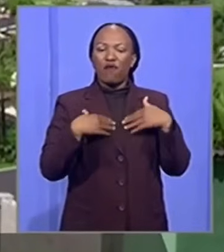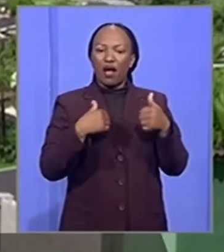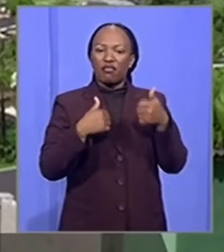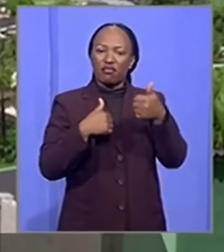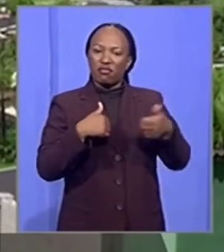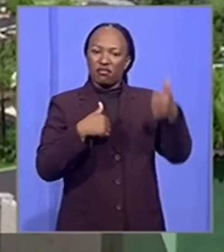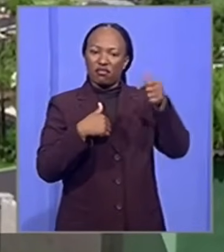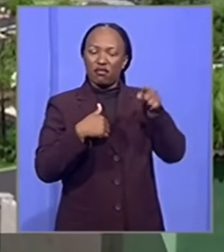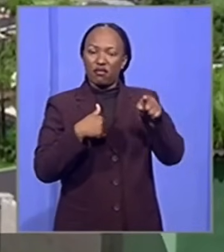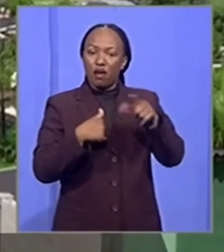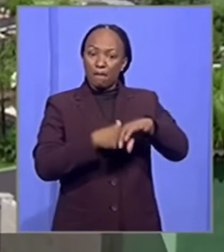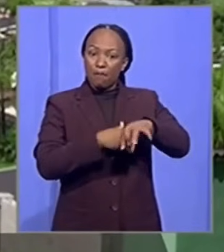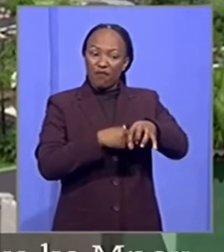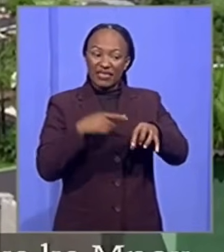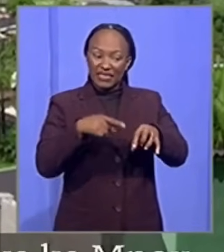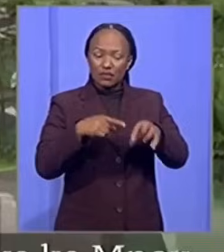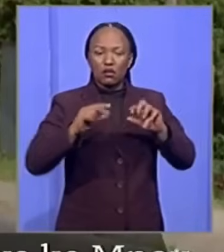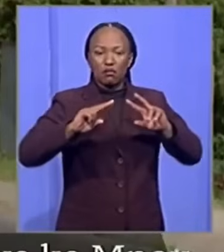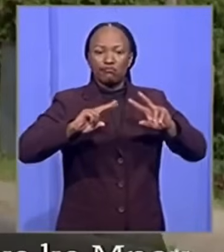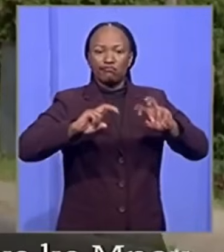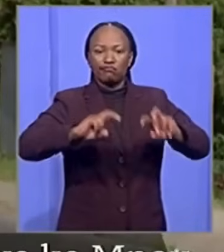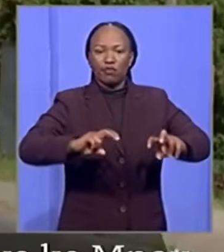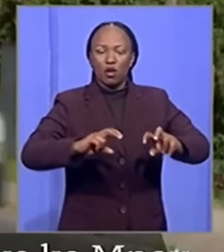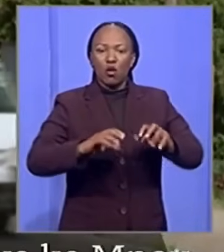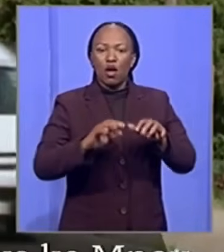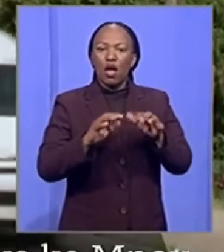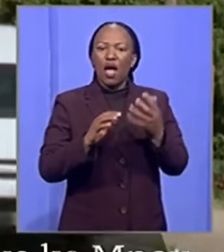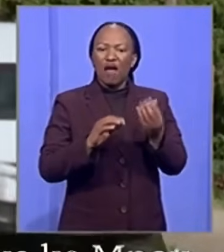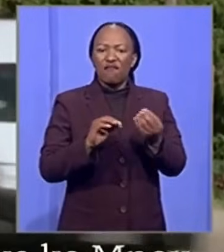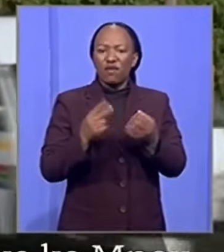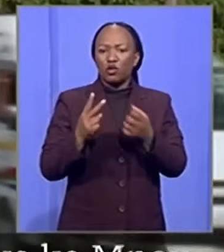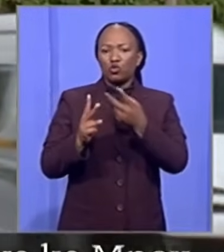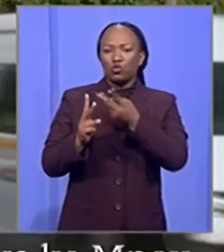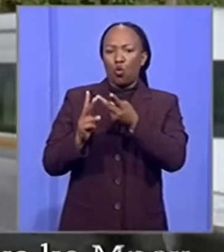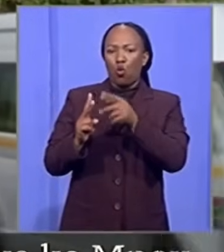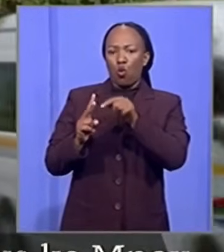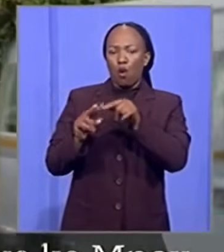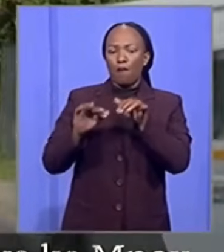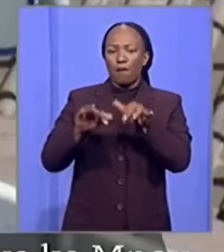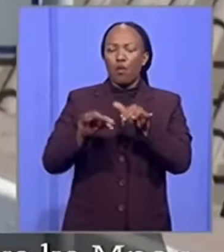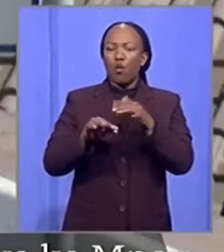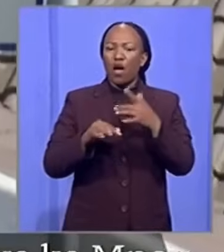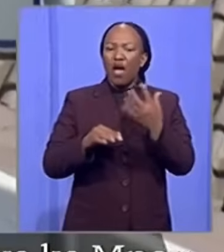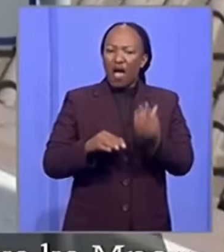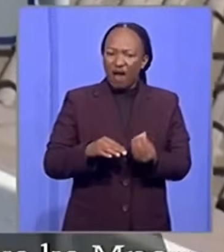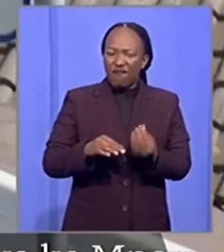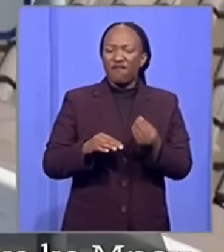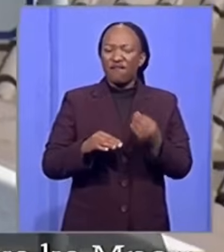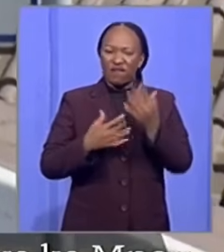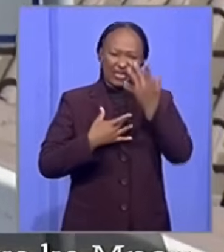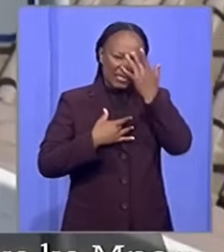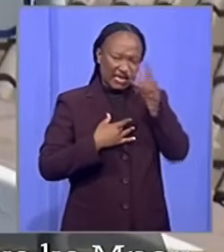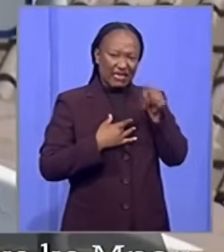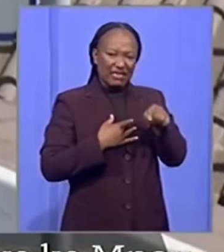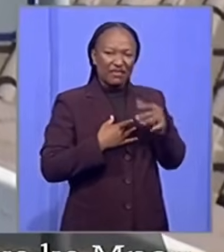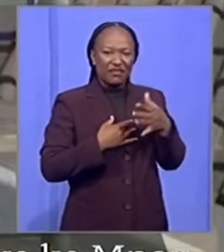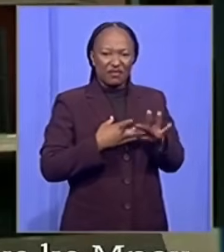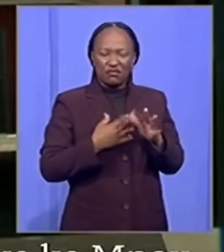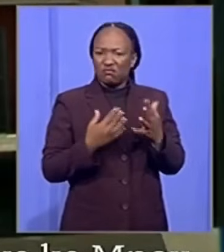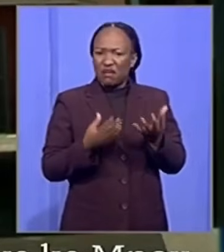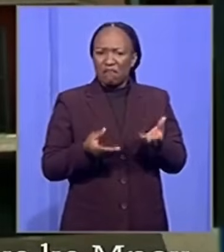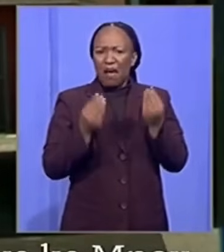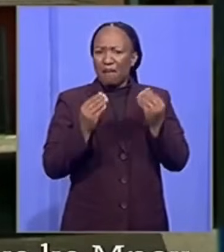re ba etsa diphuputso mabapi le bakudi ba babedi ba fumanweng ba na le tshwaetso ya monkeypox hore ba ifumana jwang ka ha ba